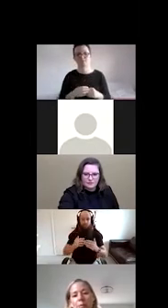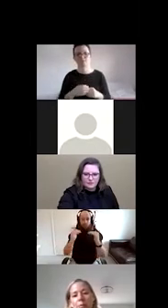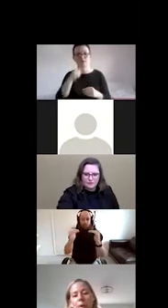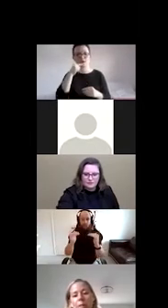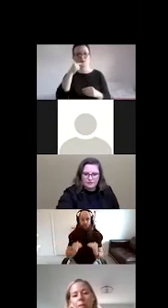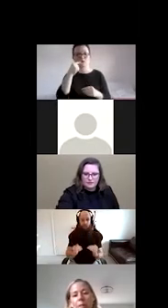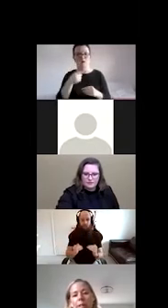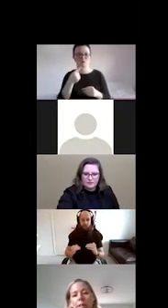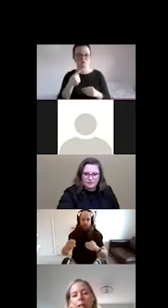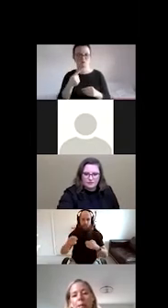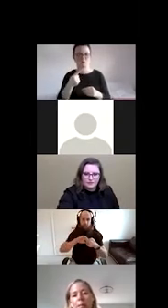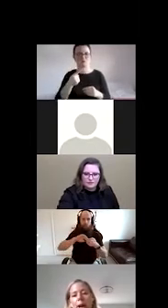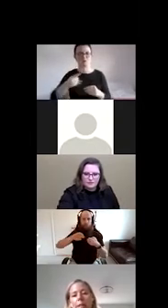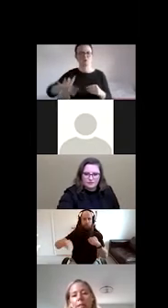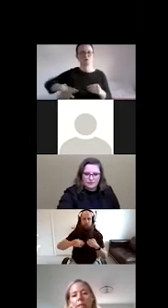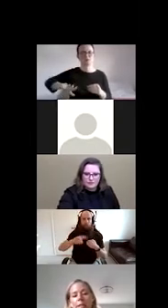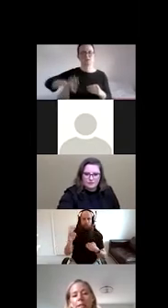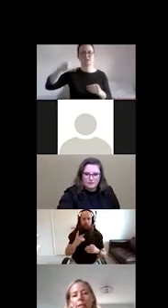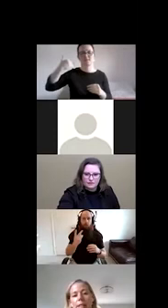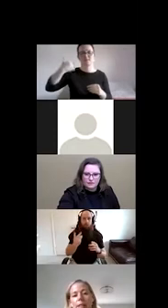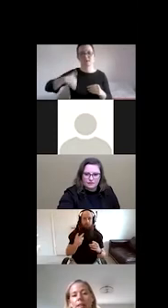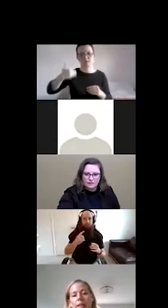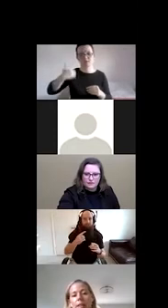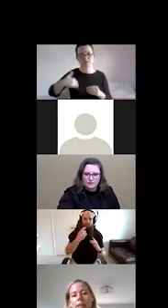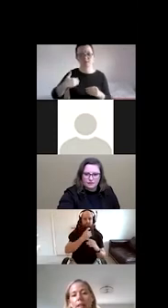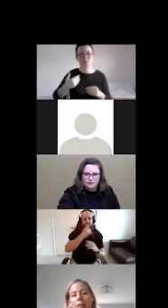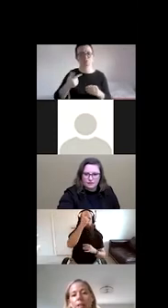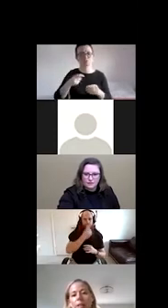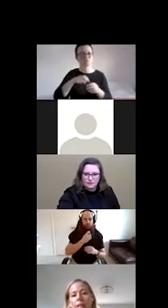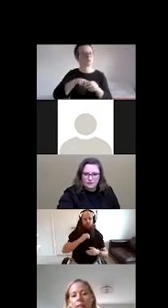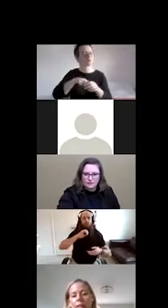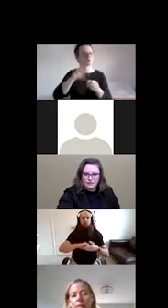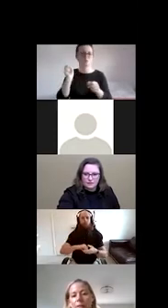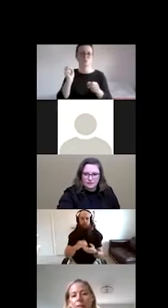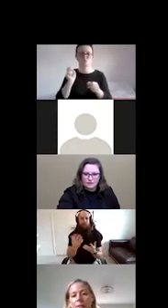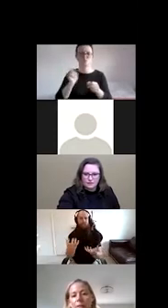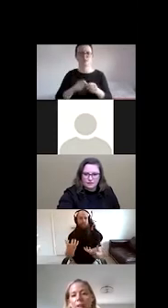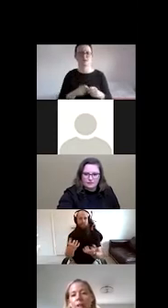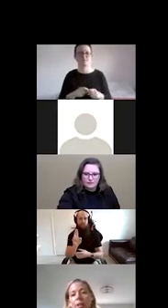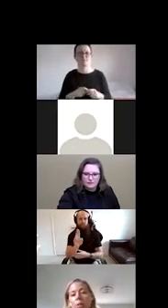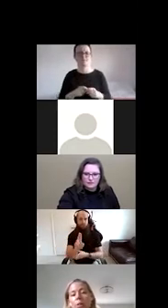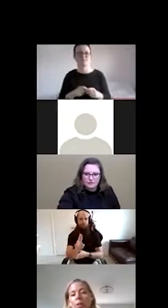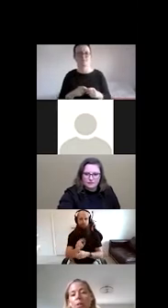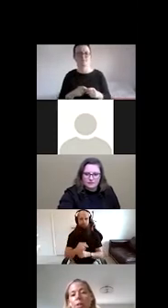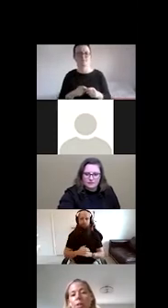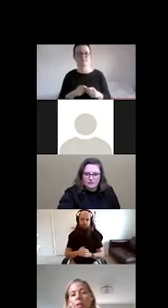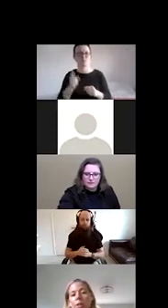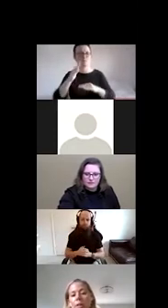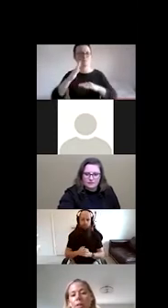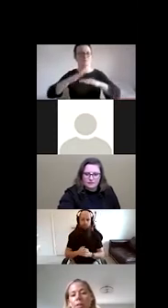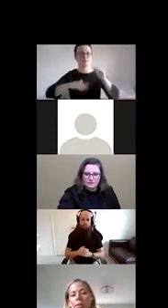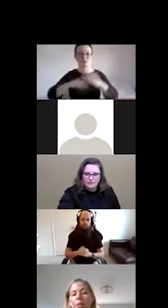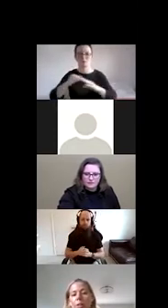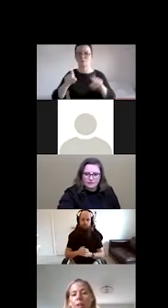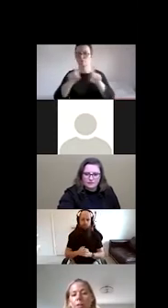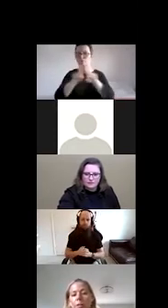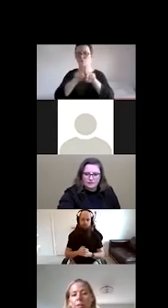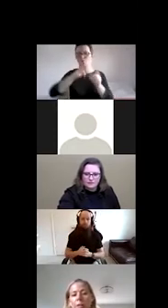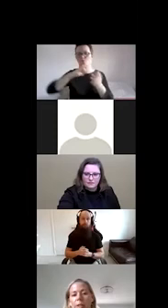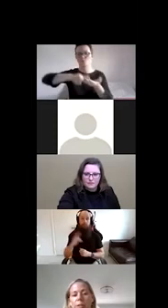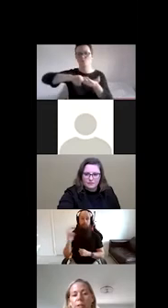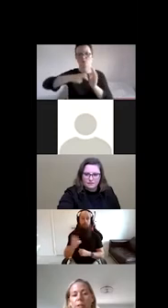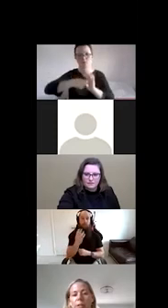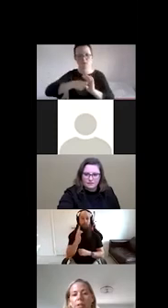in both policy and practice, including in the various UN Security